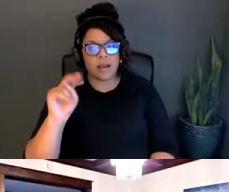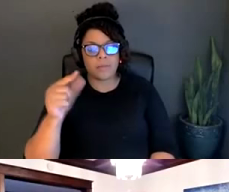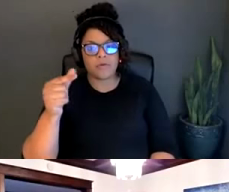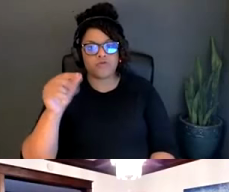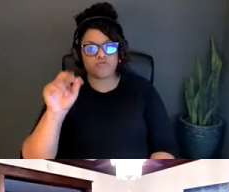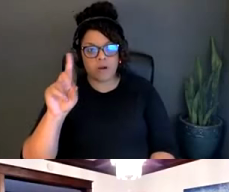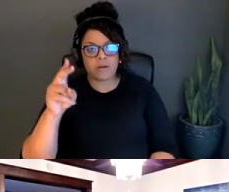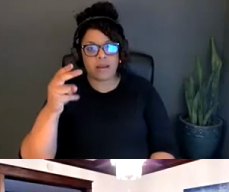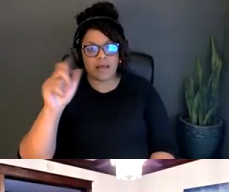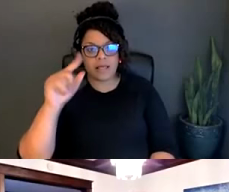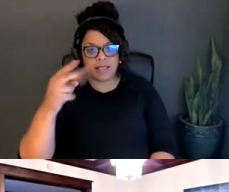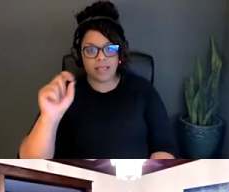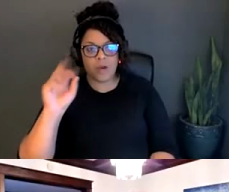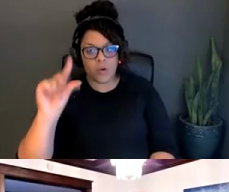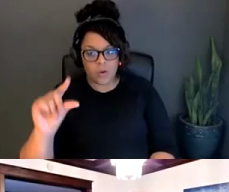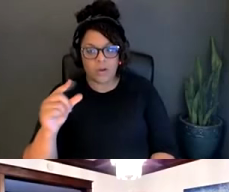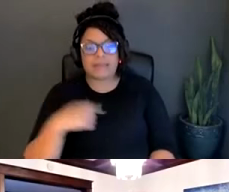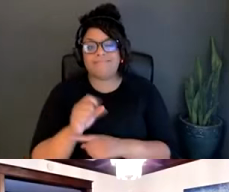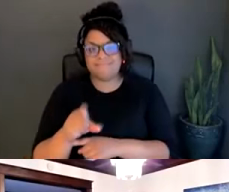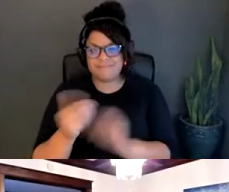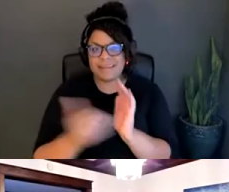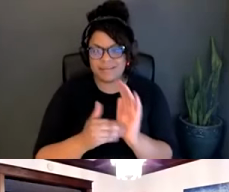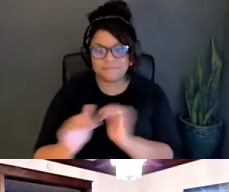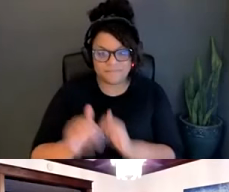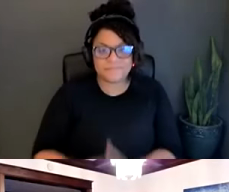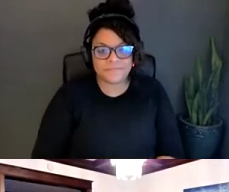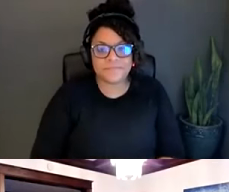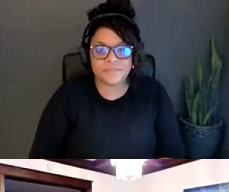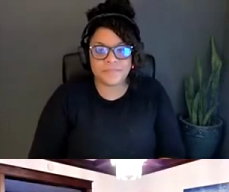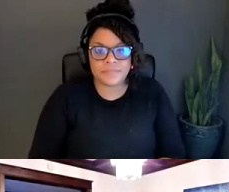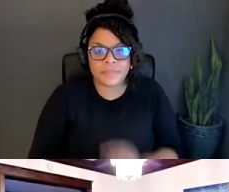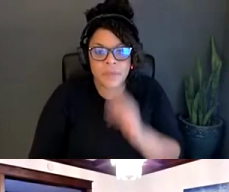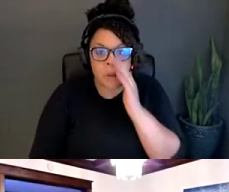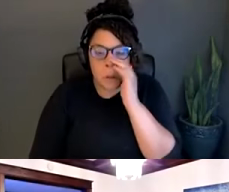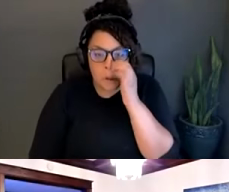beatrice.lebron@commongroundhealth.org. And I'm going to drop the information here as well. Thank you.